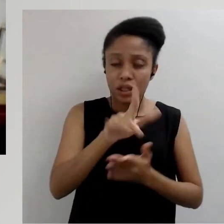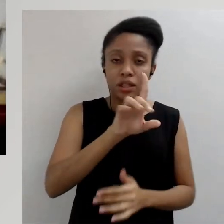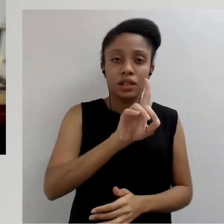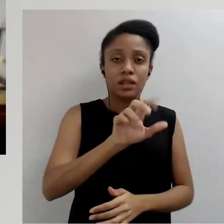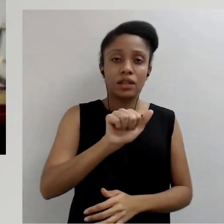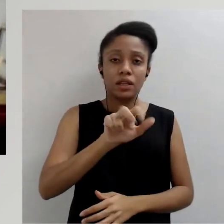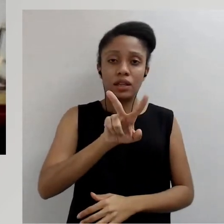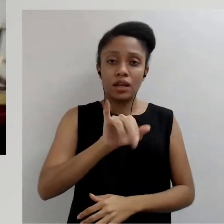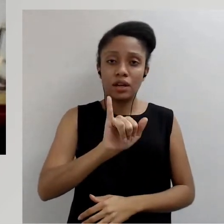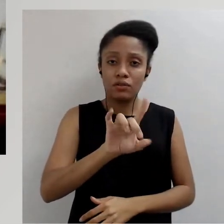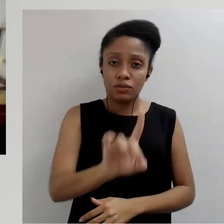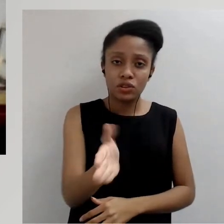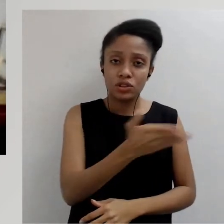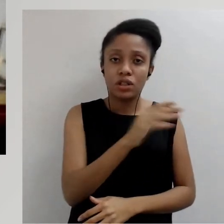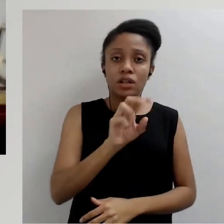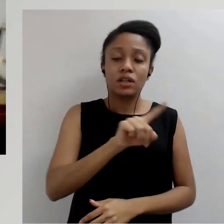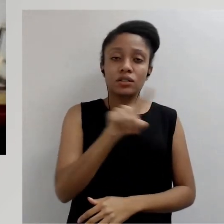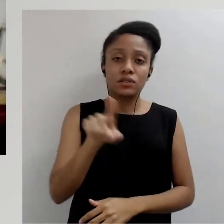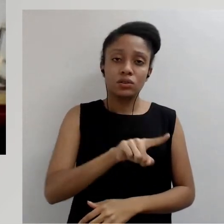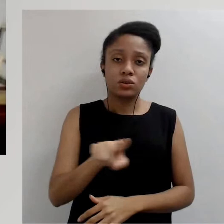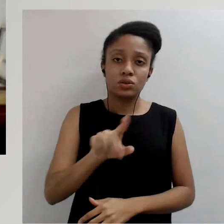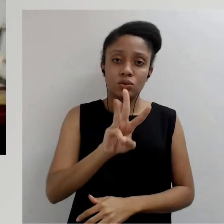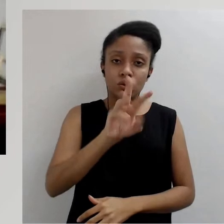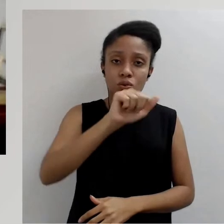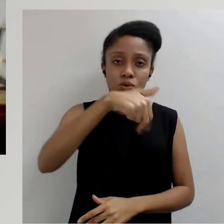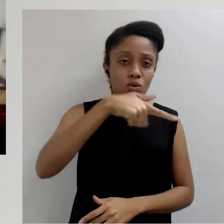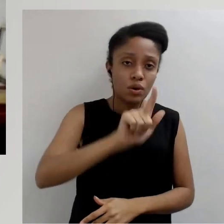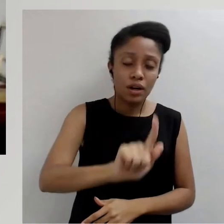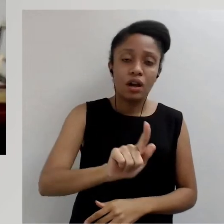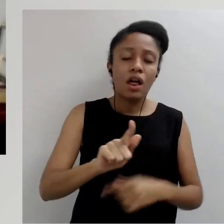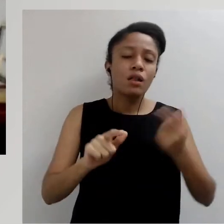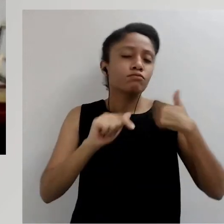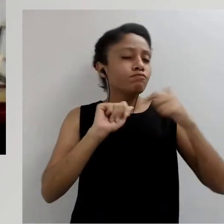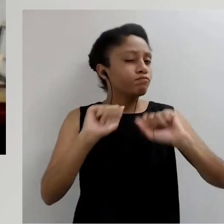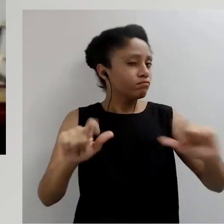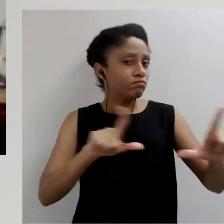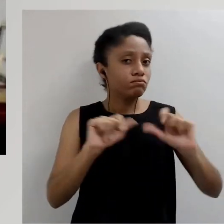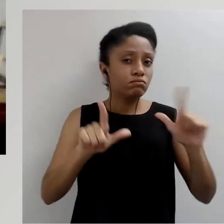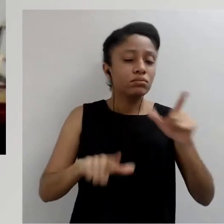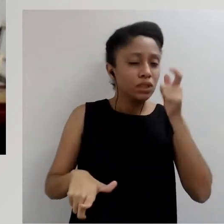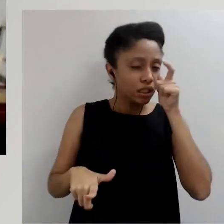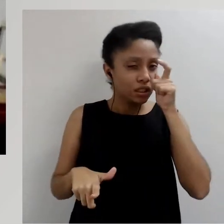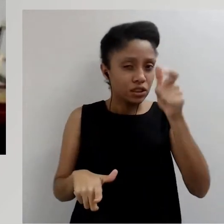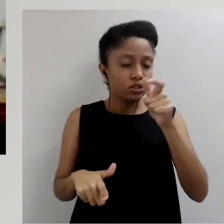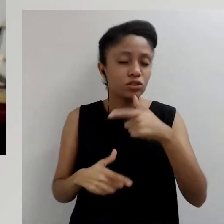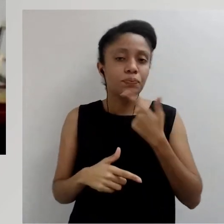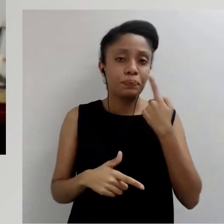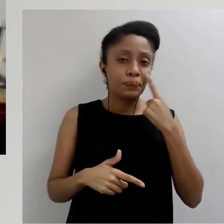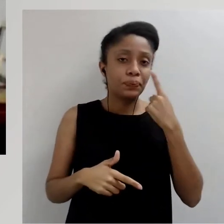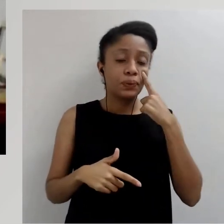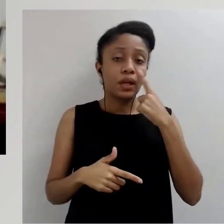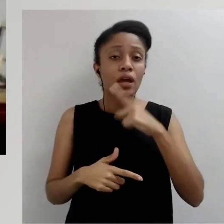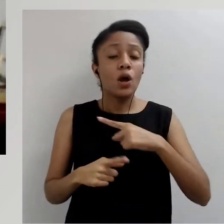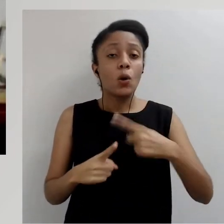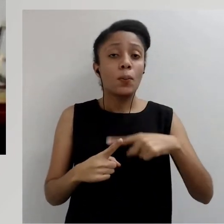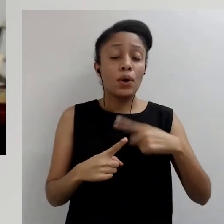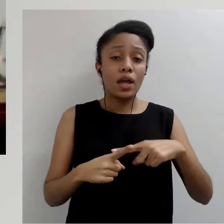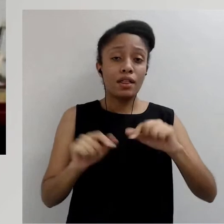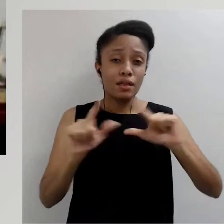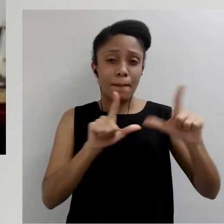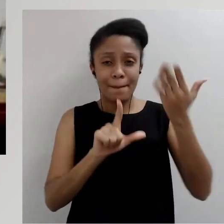the presentation here, David Zwang showed some slides that were very interesting. Those slides about